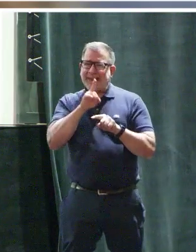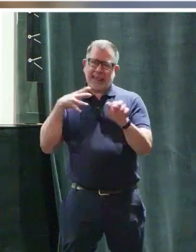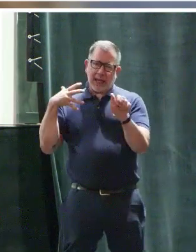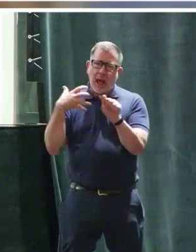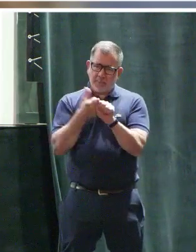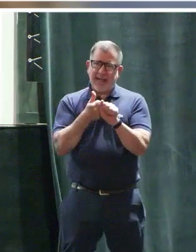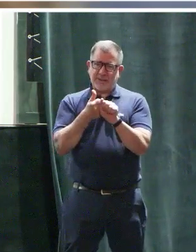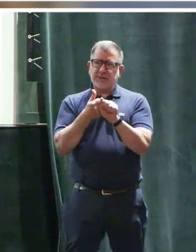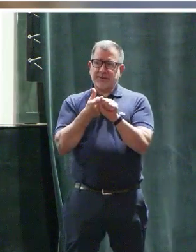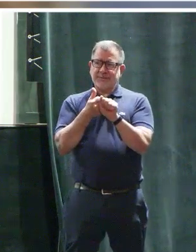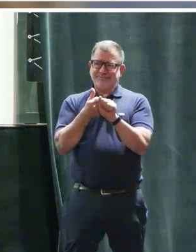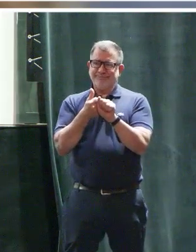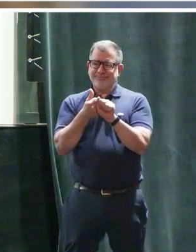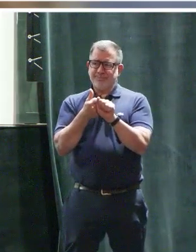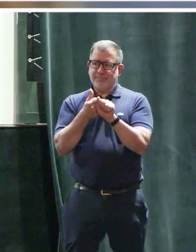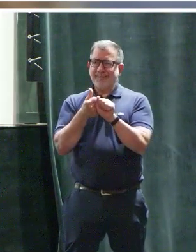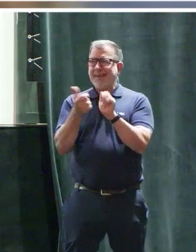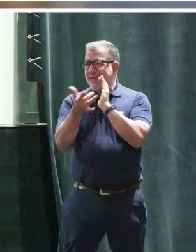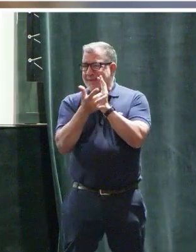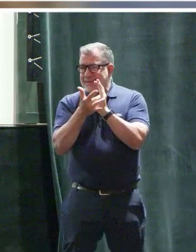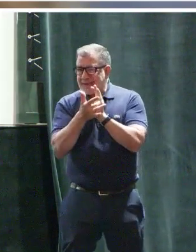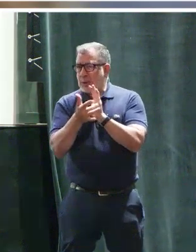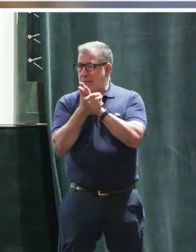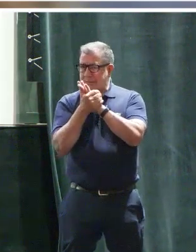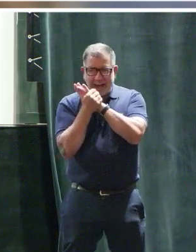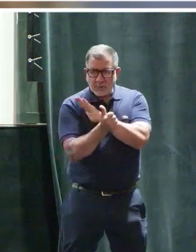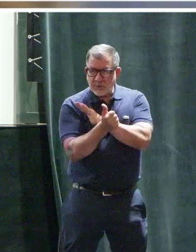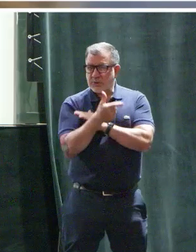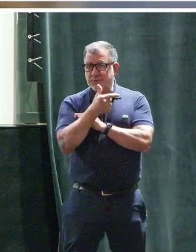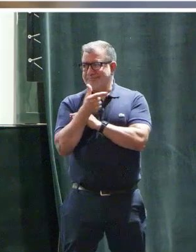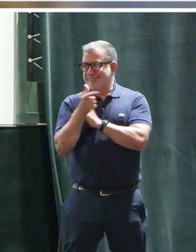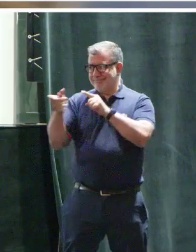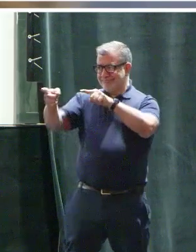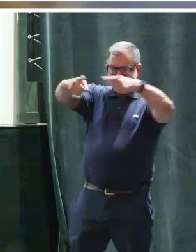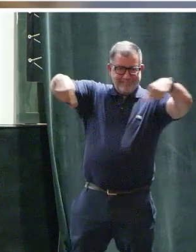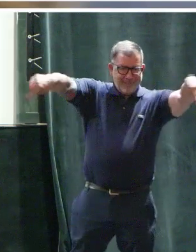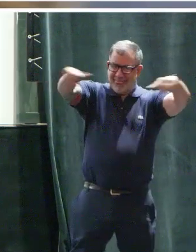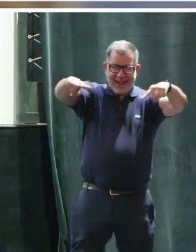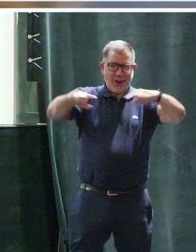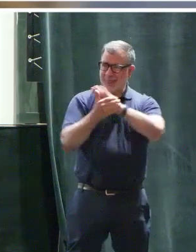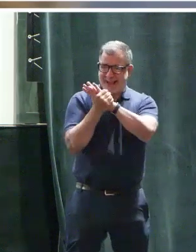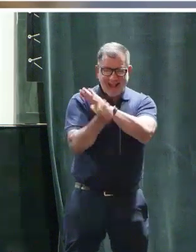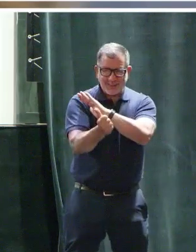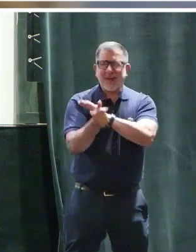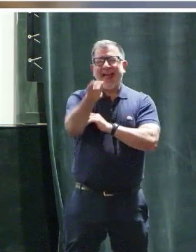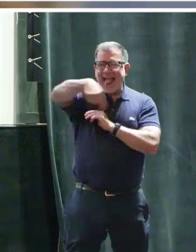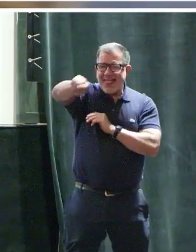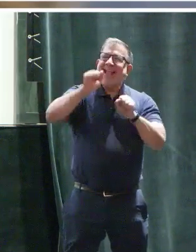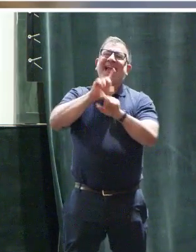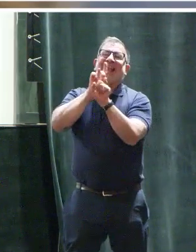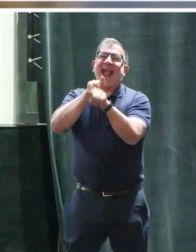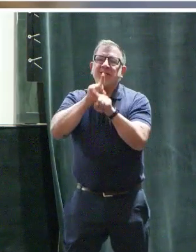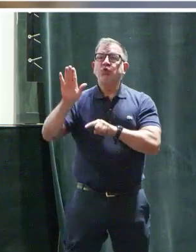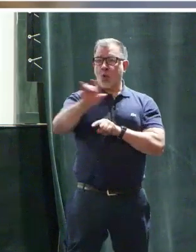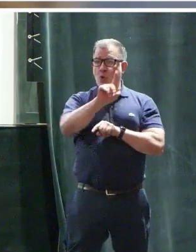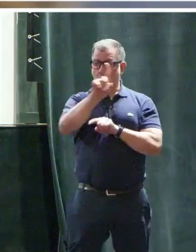updates, the technical expertise will be in the audience prepared to answer any questions